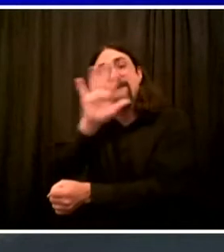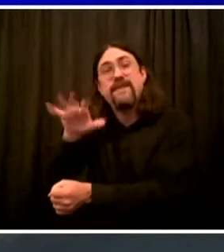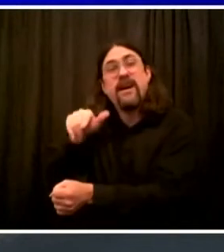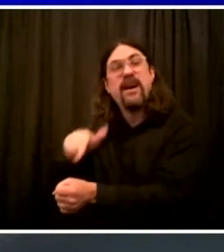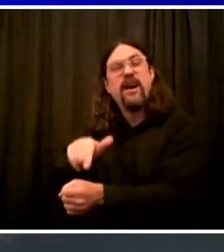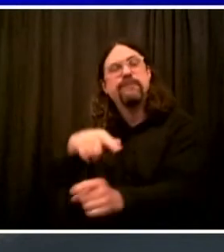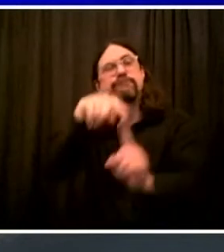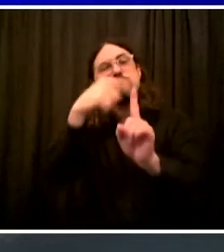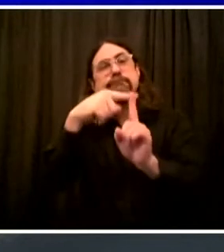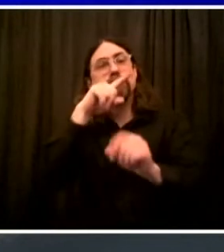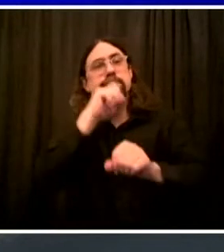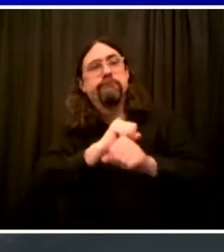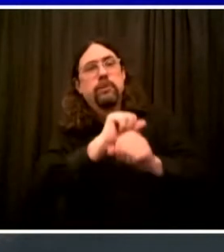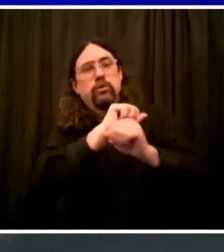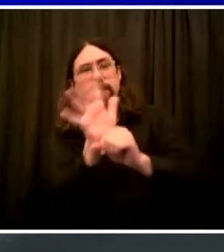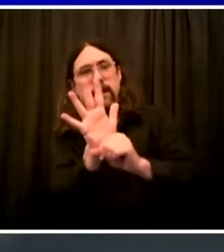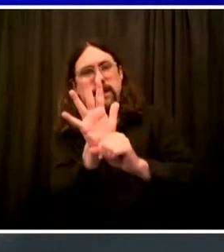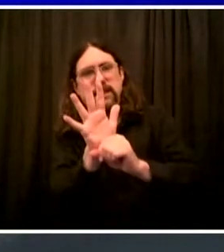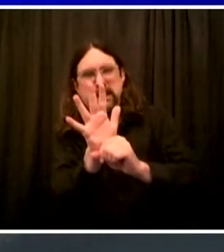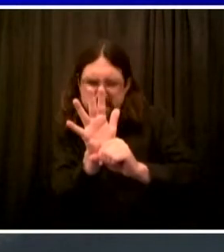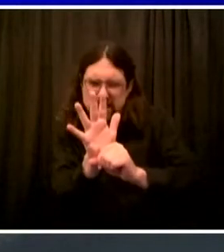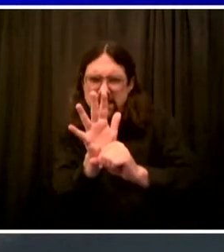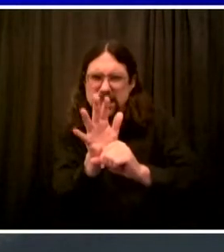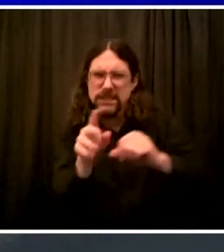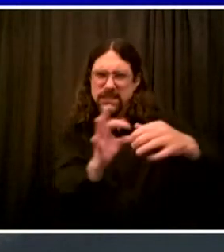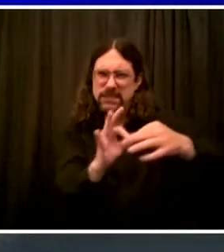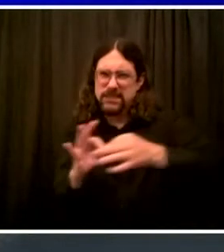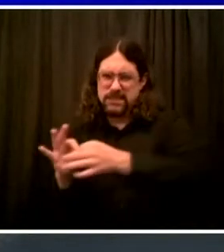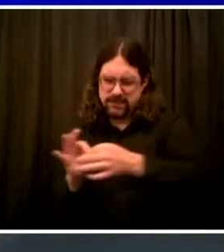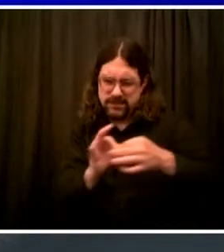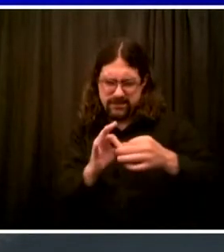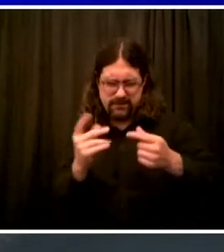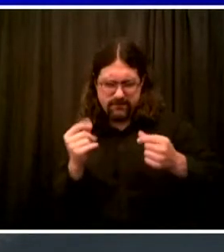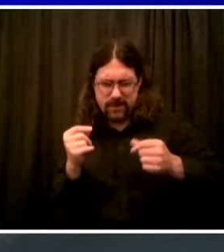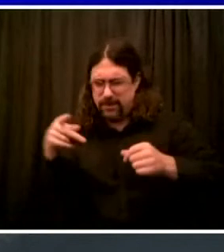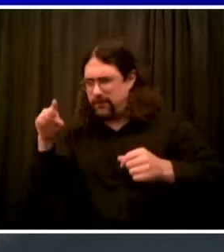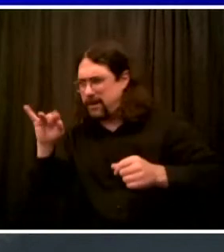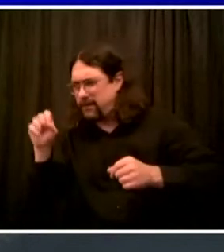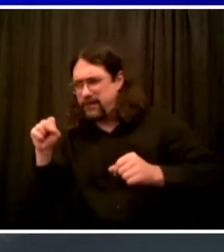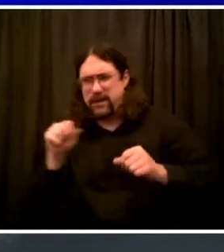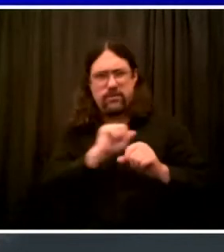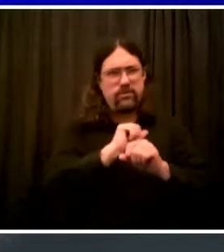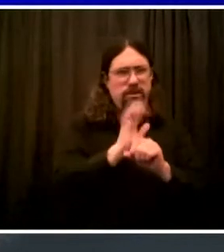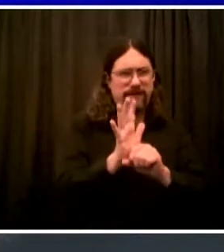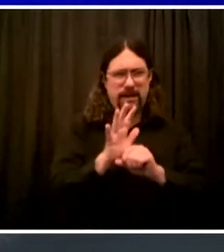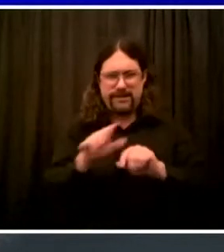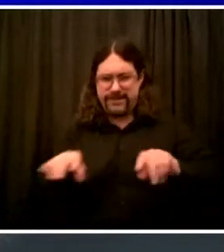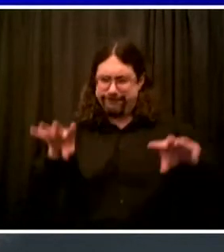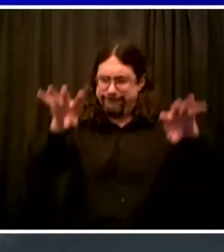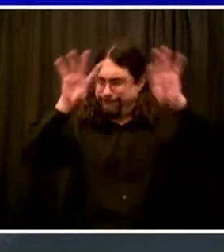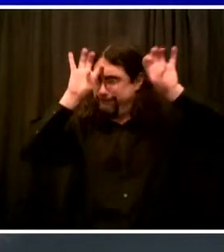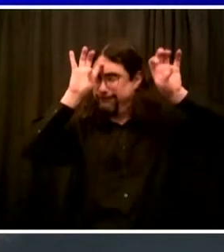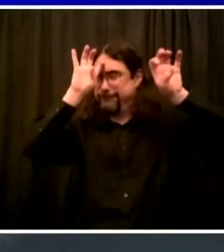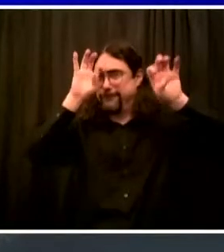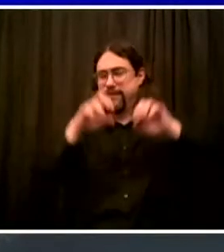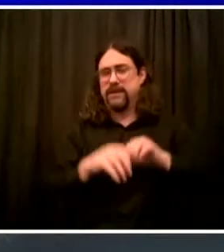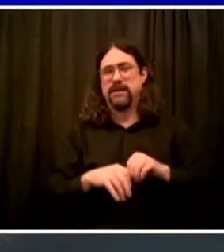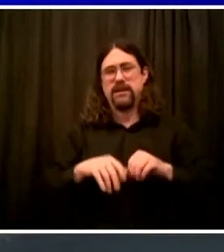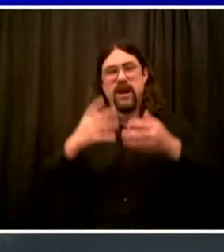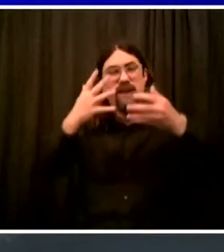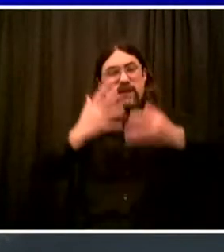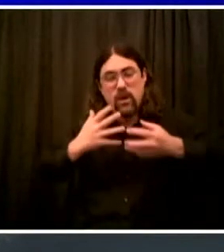And we lost 1 child, and that is painful and awful for that family, for this city to have lost a child. We